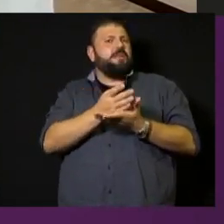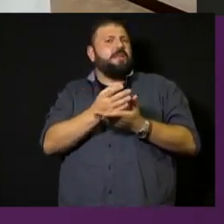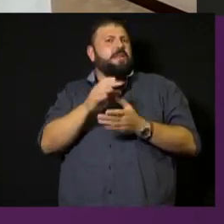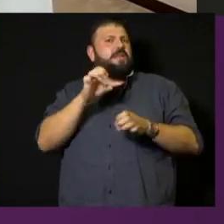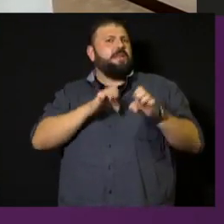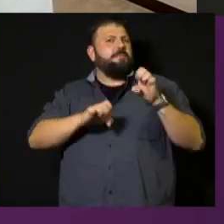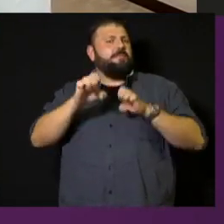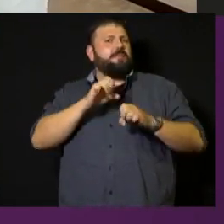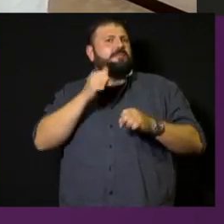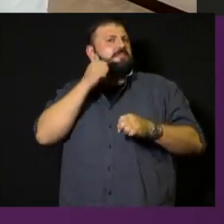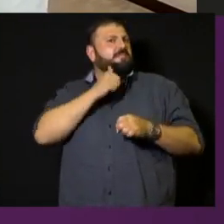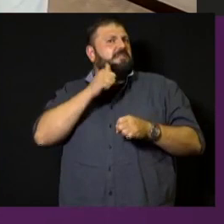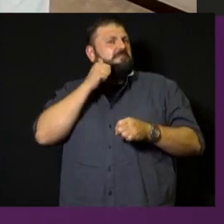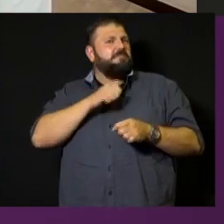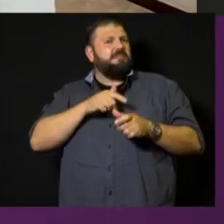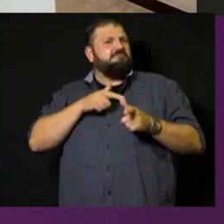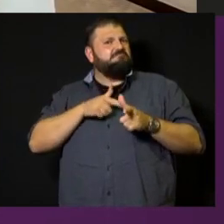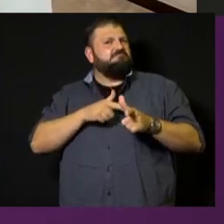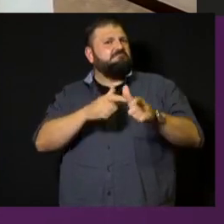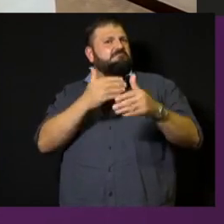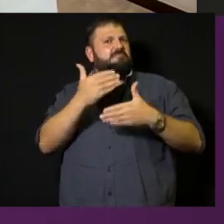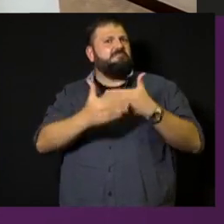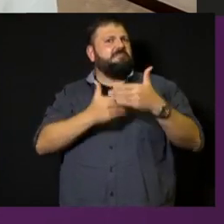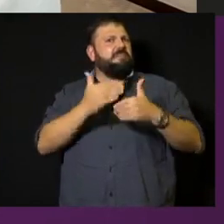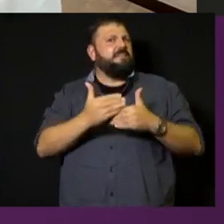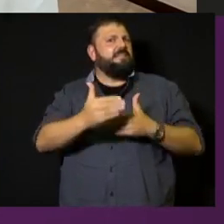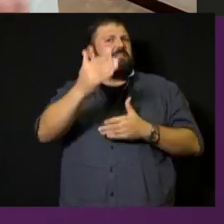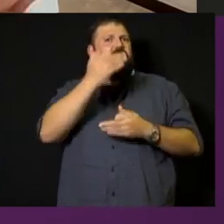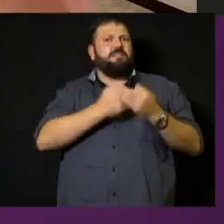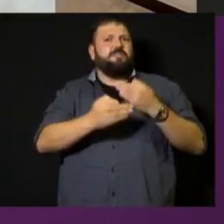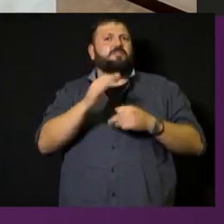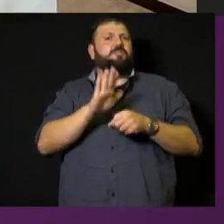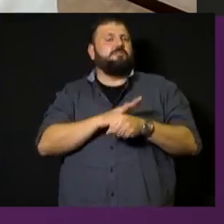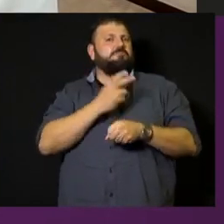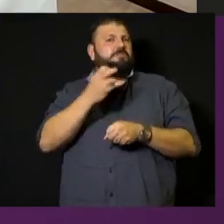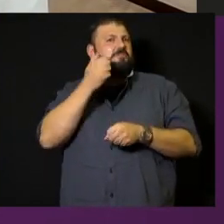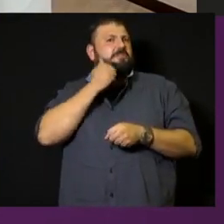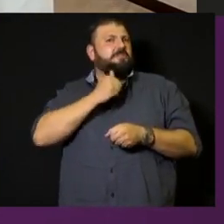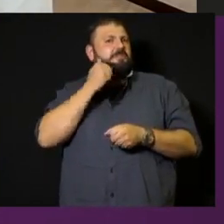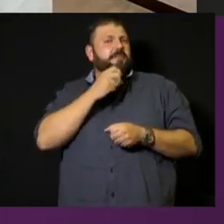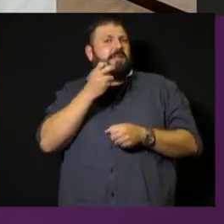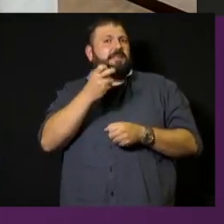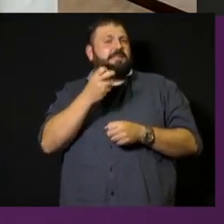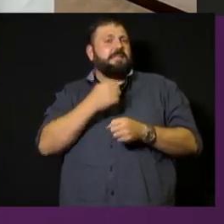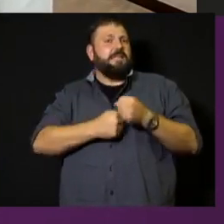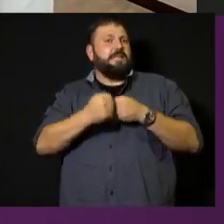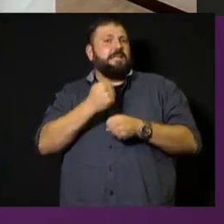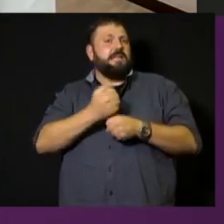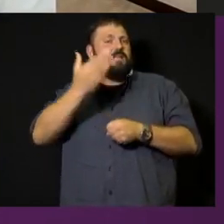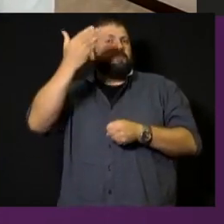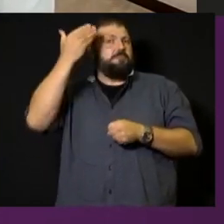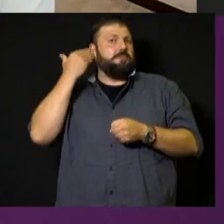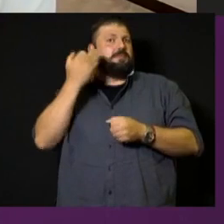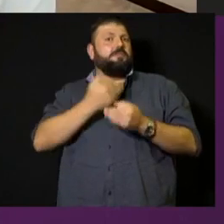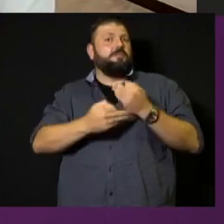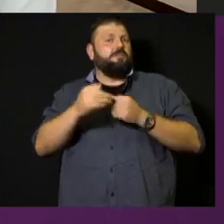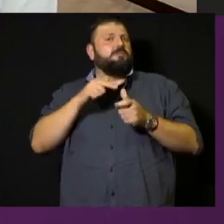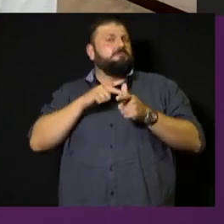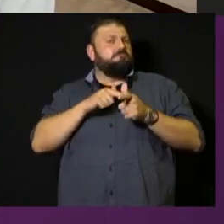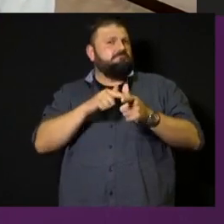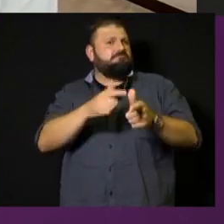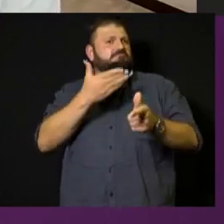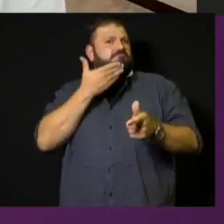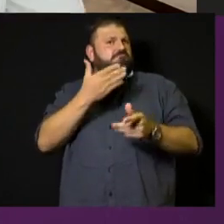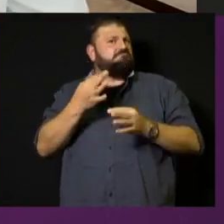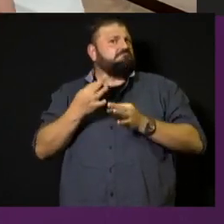is one of the companies that is ahead of everything. So even though of the circumstances of the